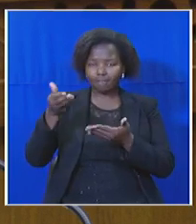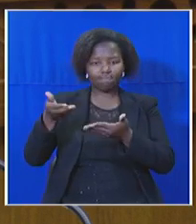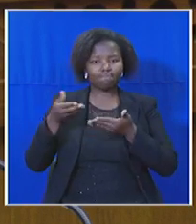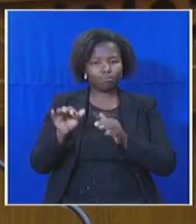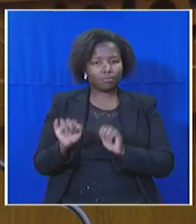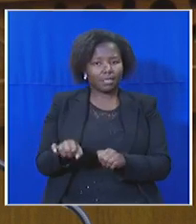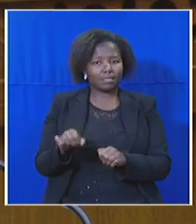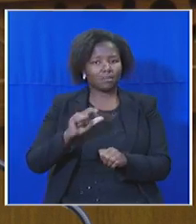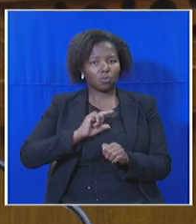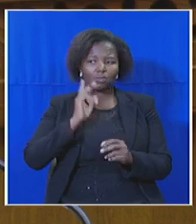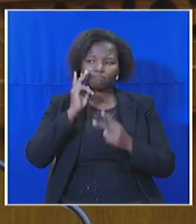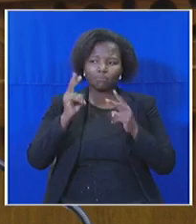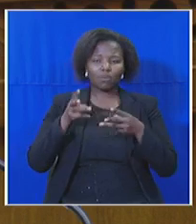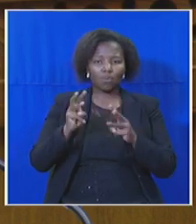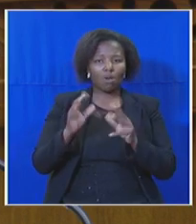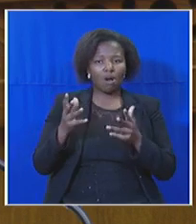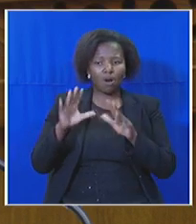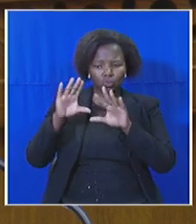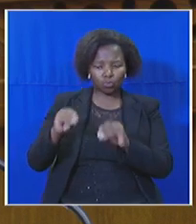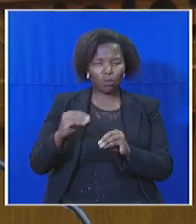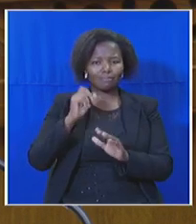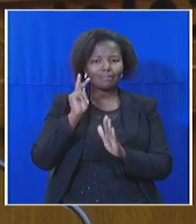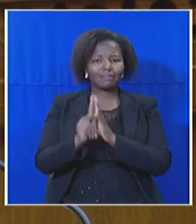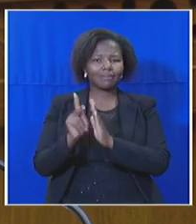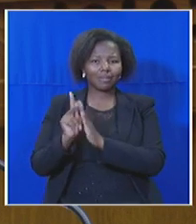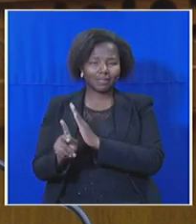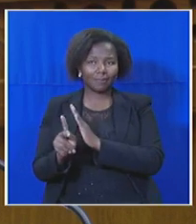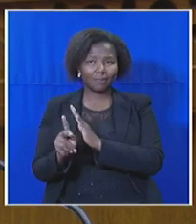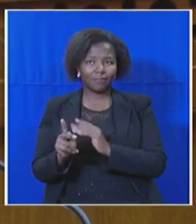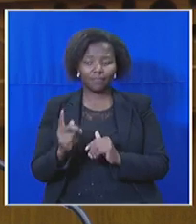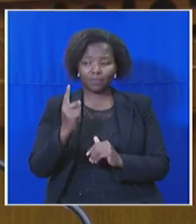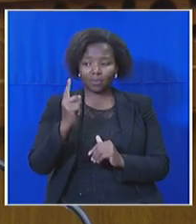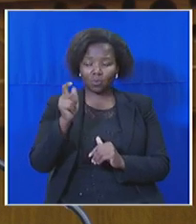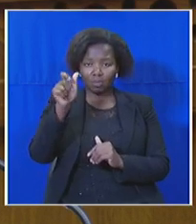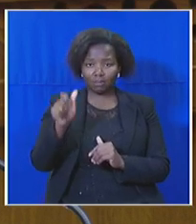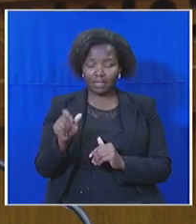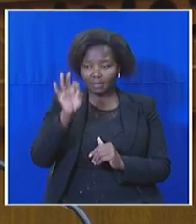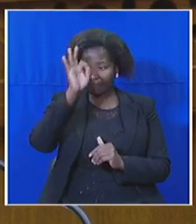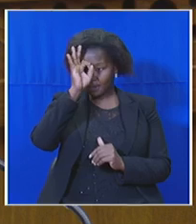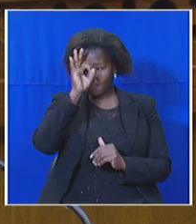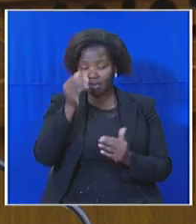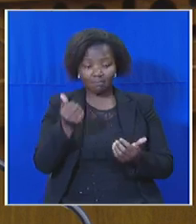means to bring an end to police killings. One member serves just around